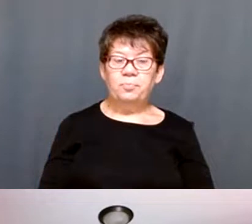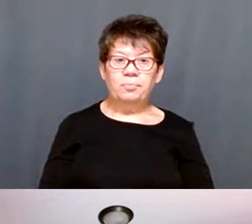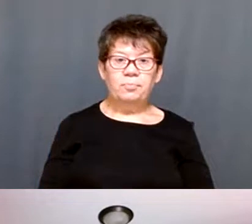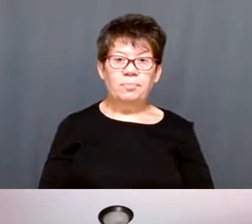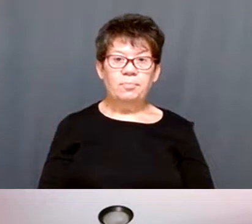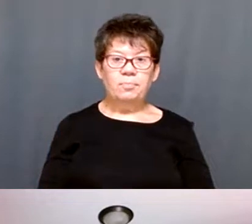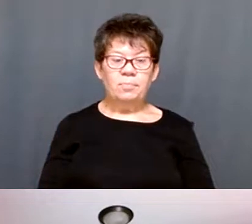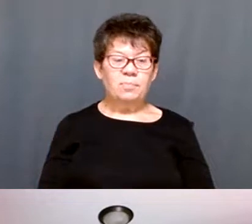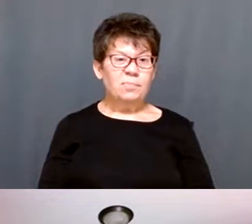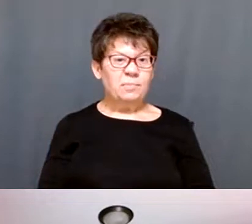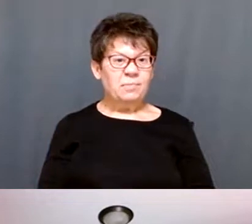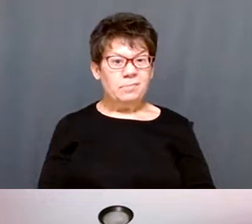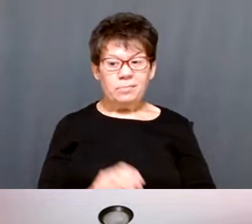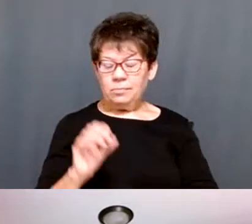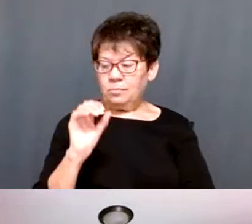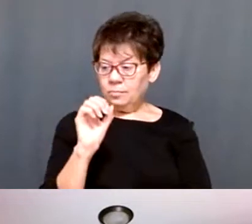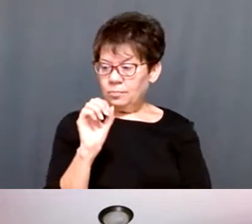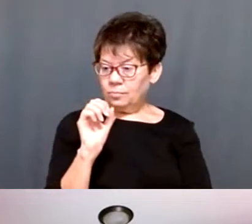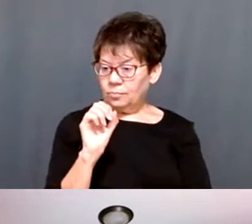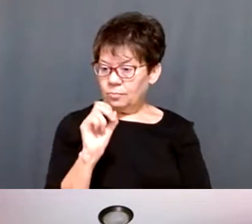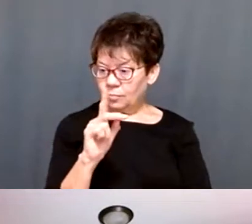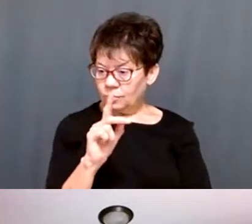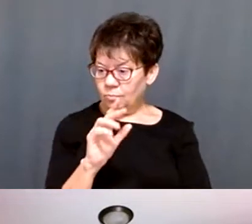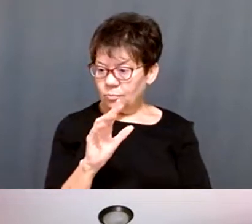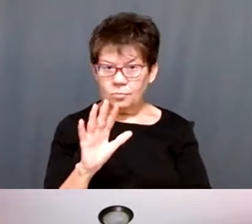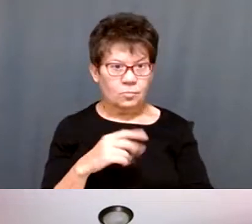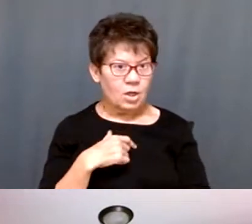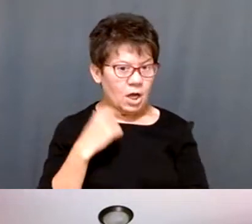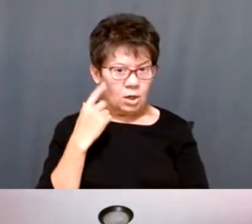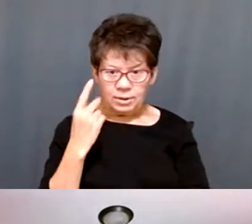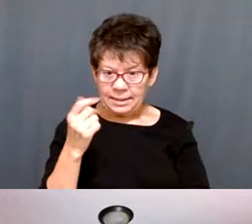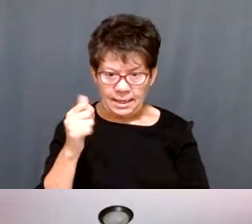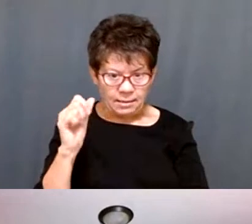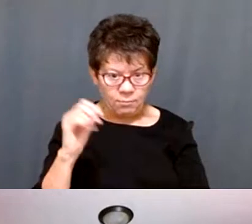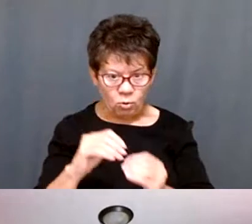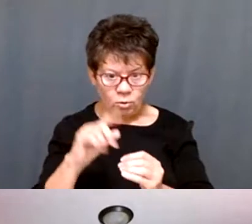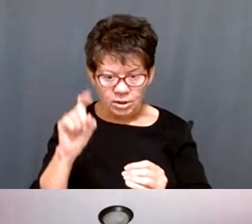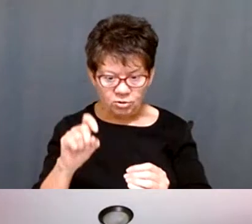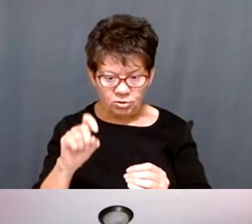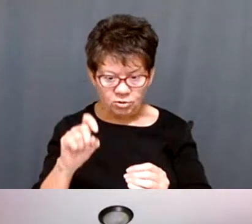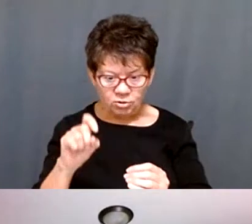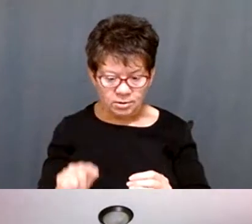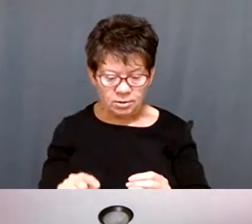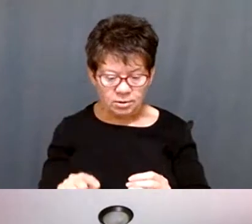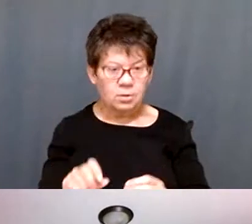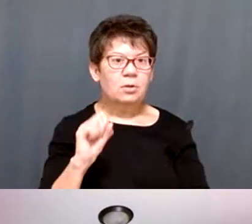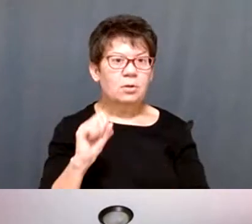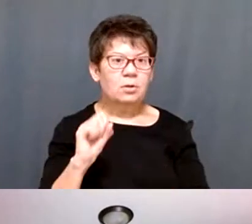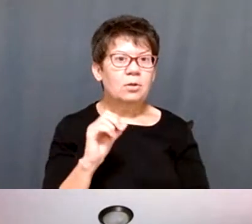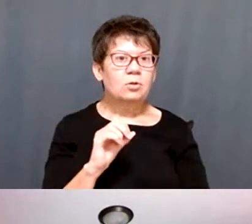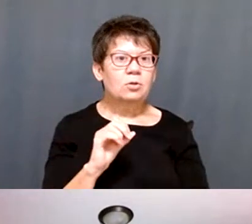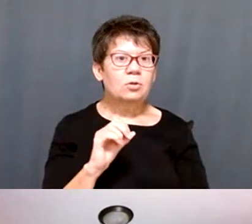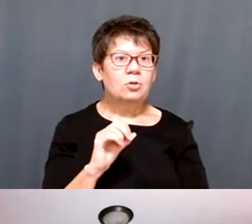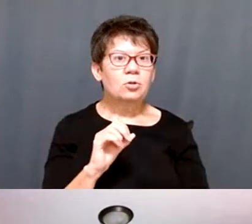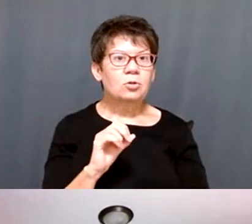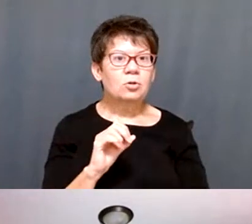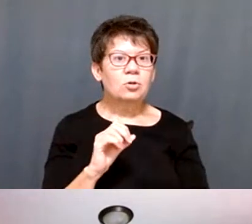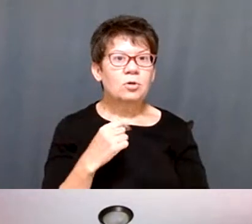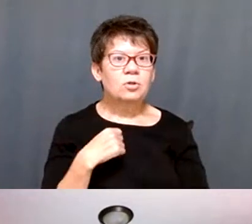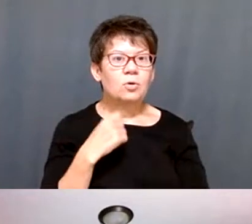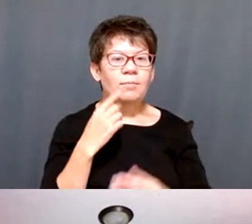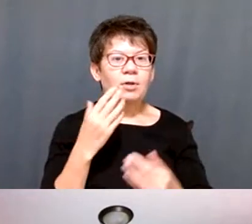Okay. All right. I do not see any more questions in the chat box. I'm going to close this